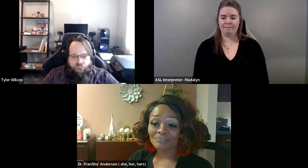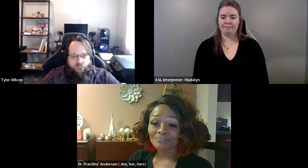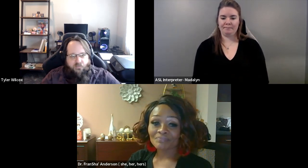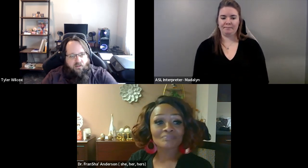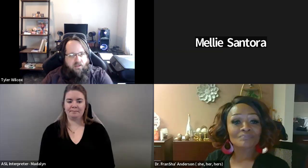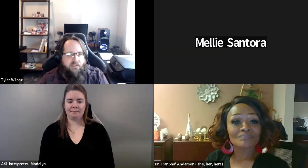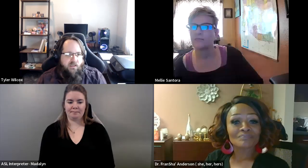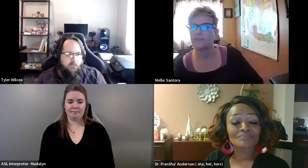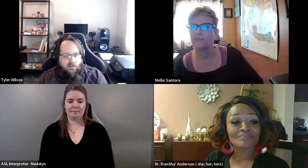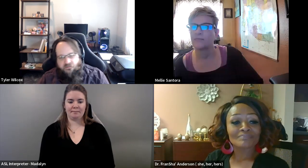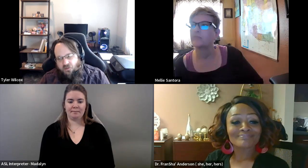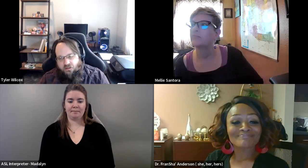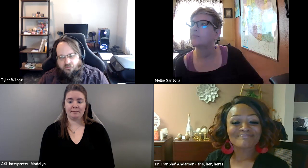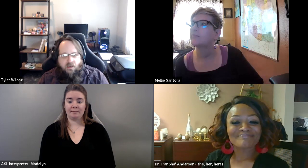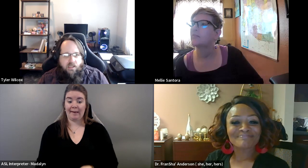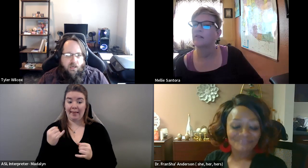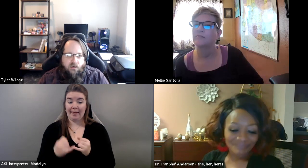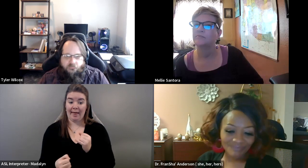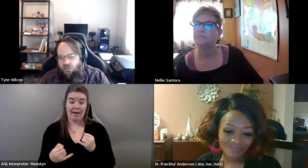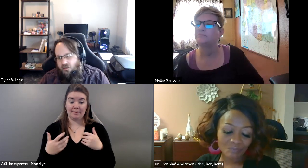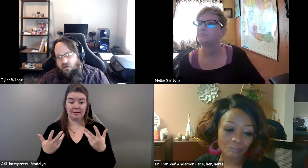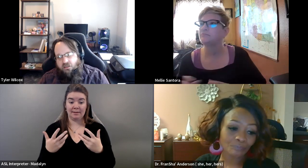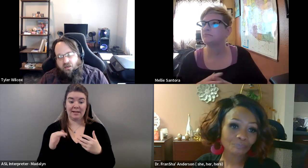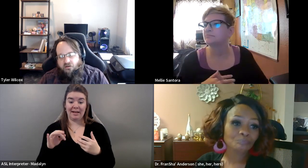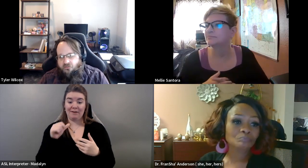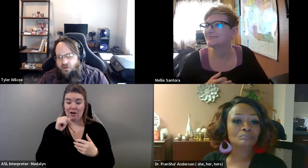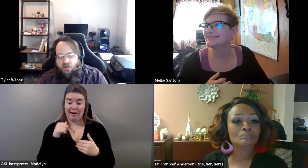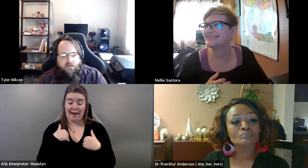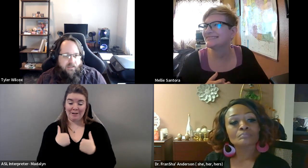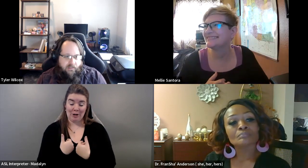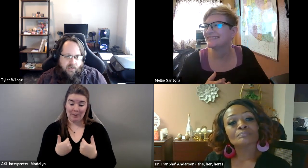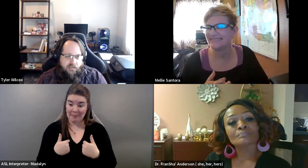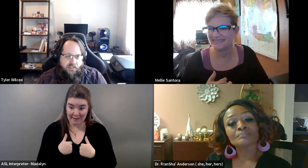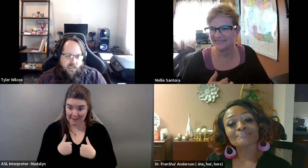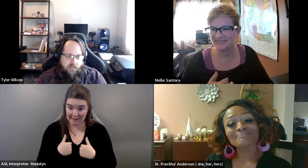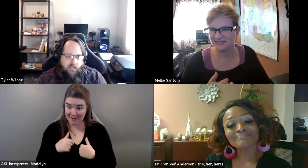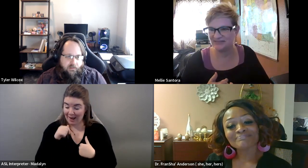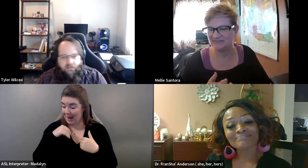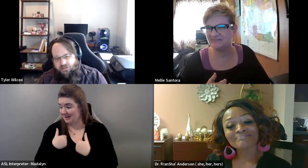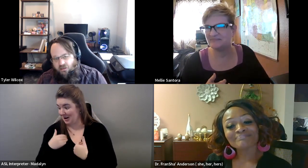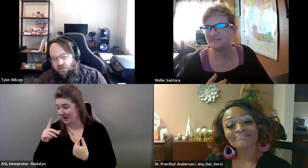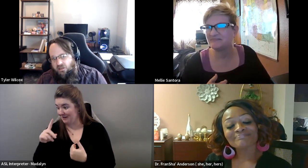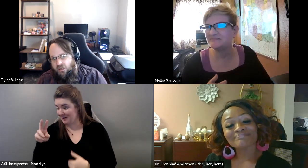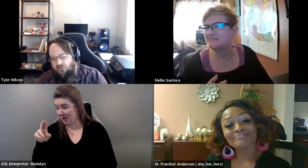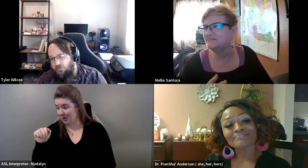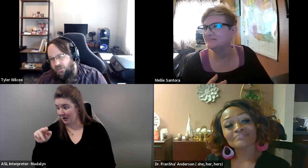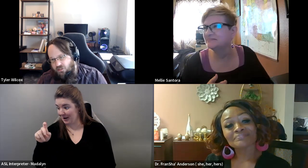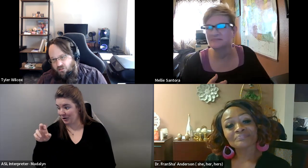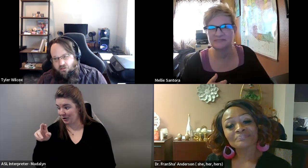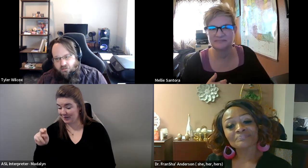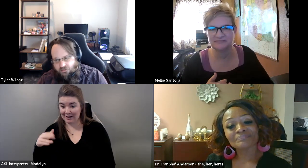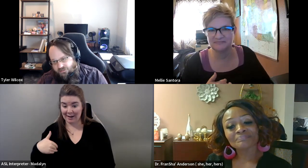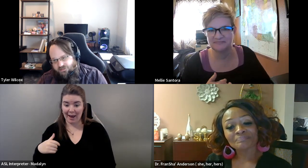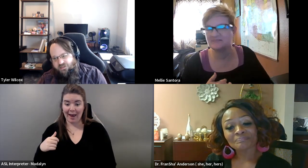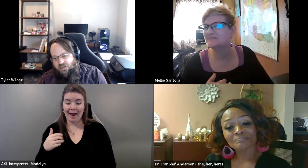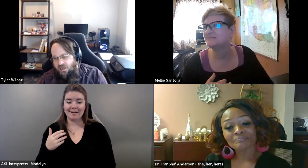And last thing I'm going to leave you with, if you're not tired of me and you're not tired of Dr. Anderson yet, here is our contact information.